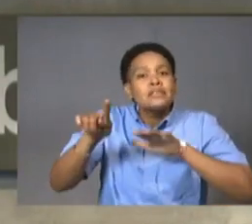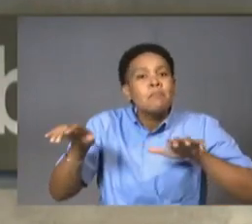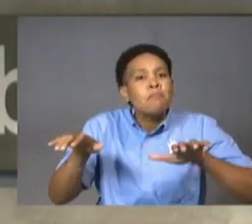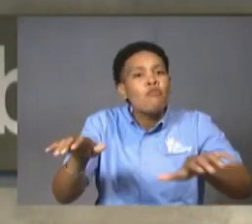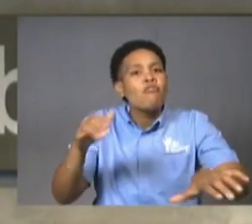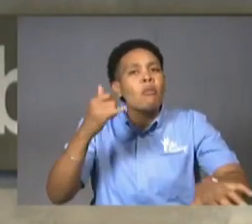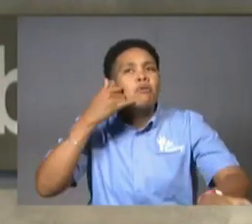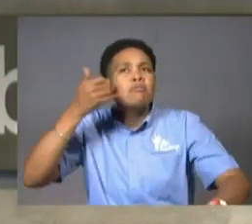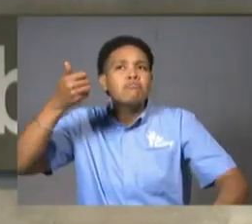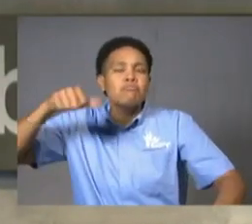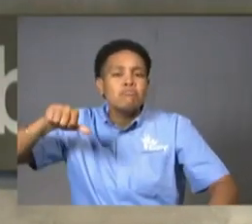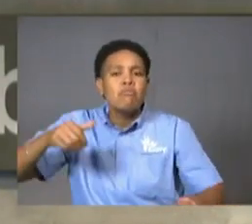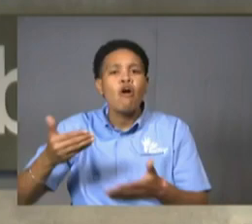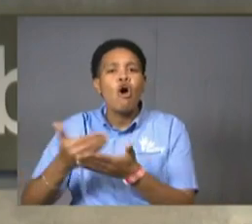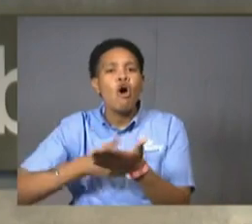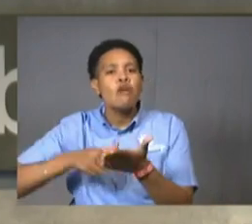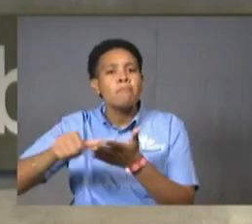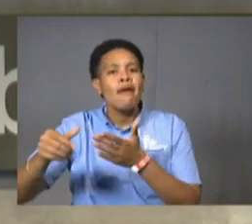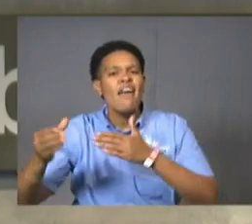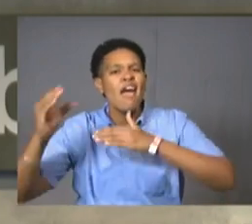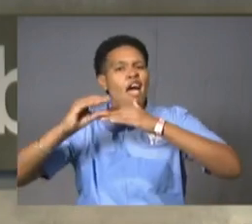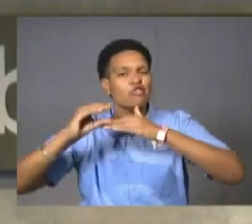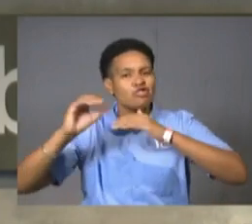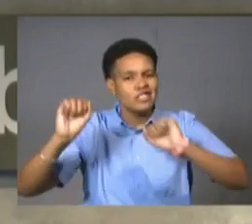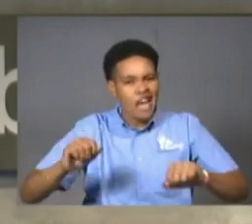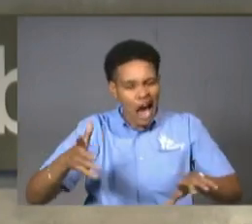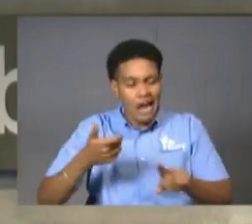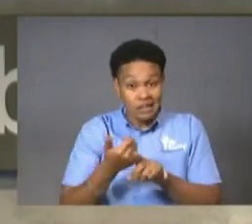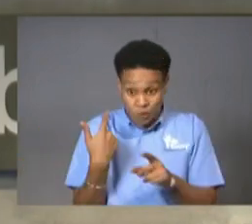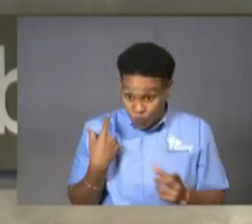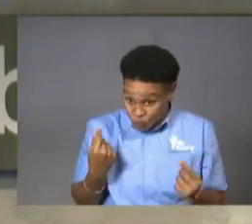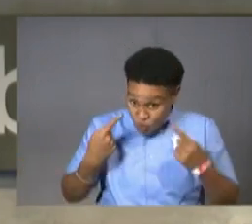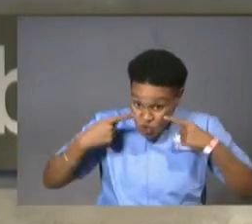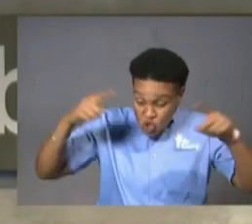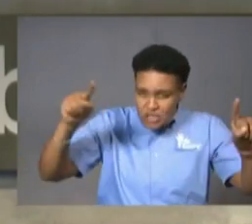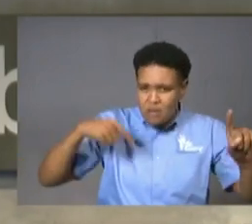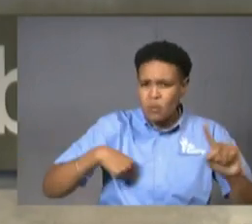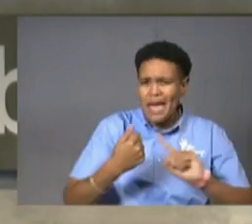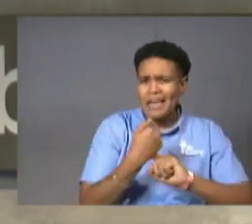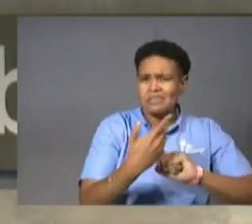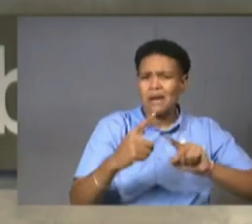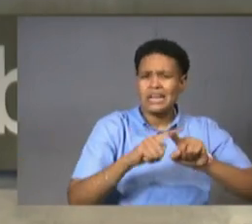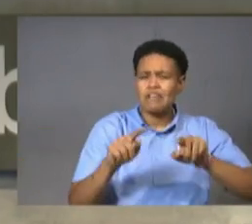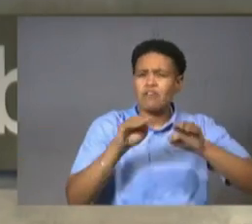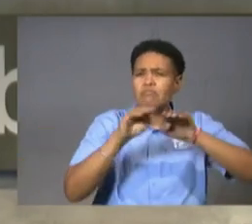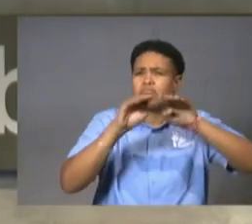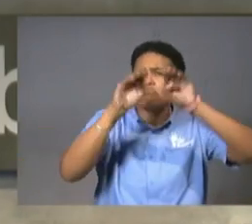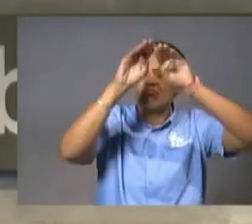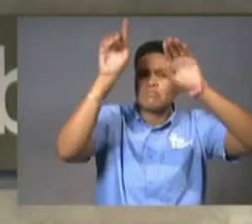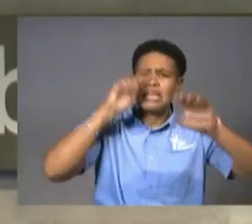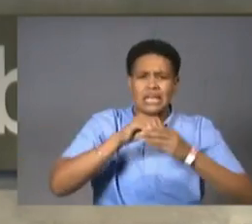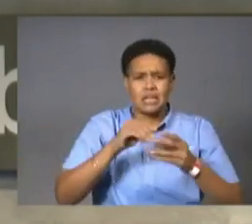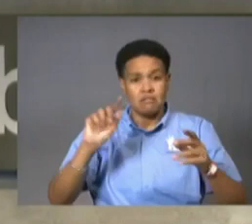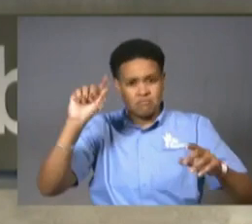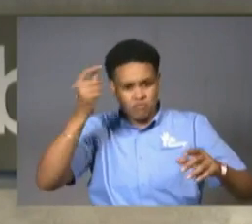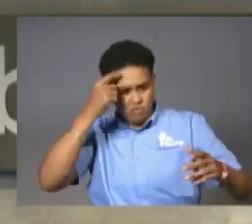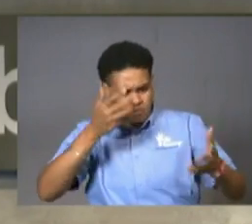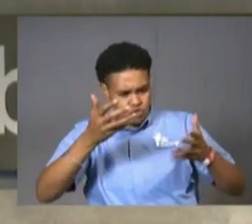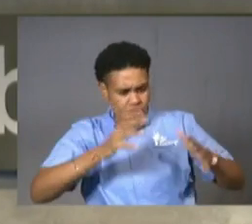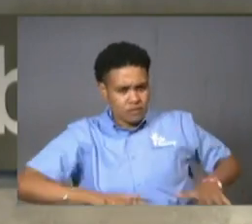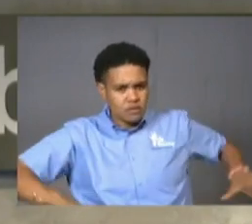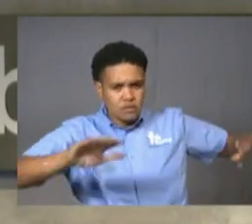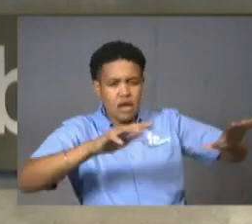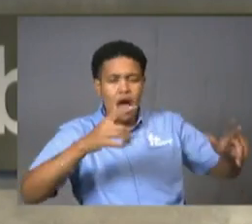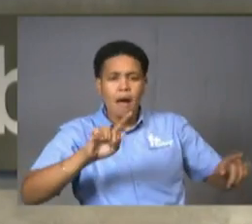Once we have successfully done that, we will expand to other layers in the public service. With respect to